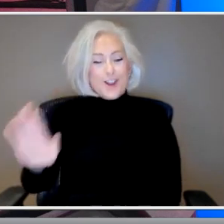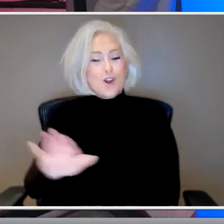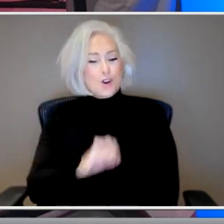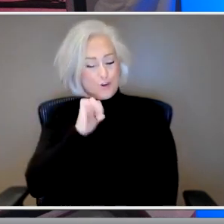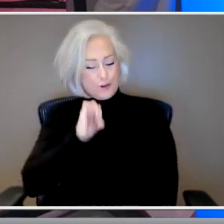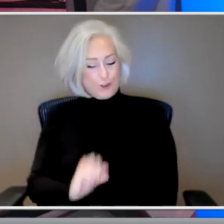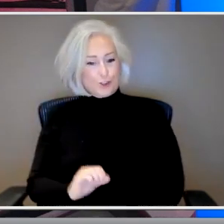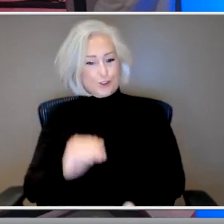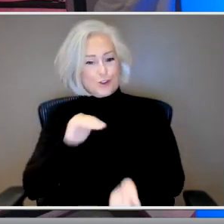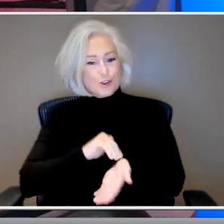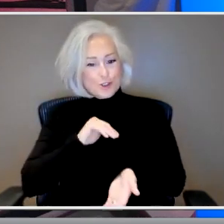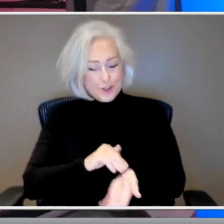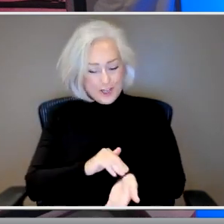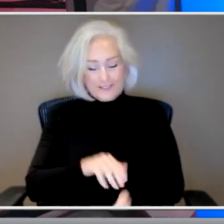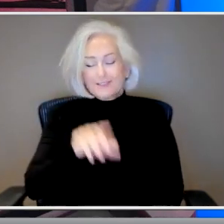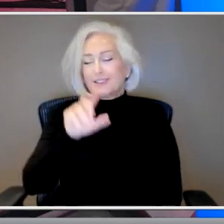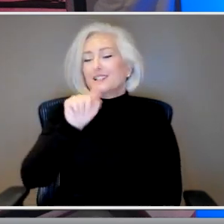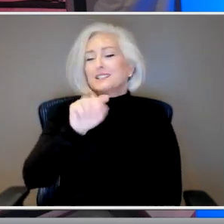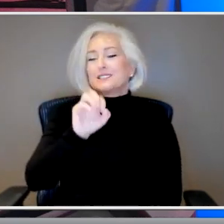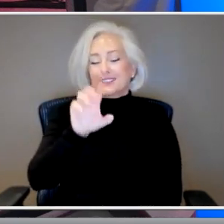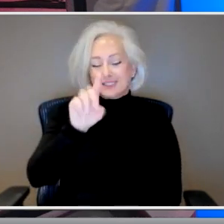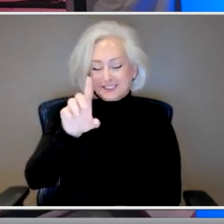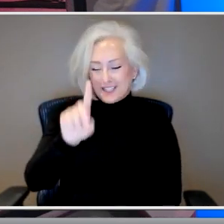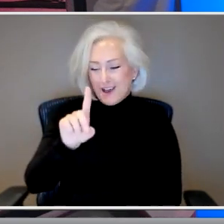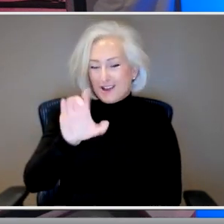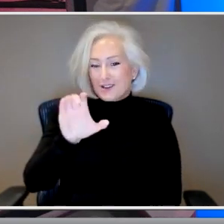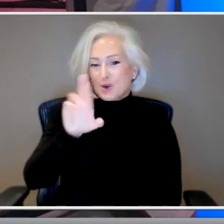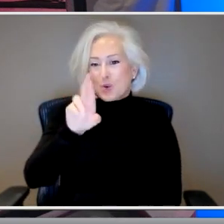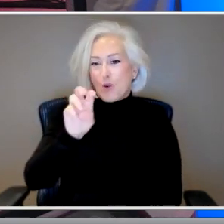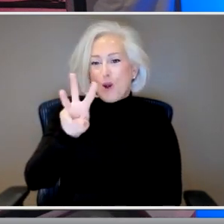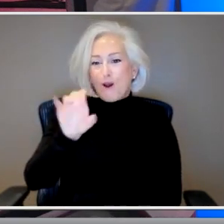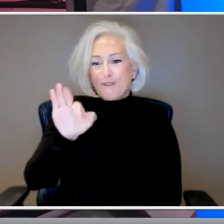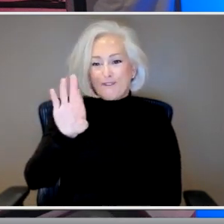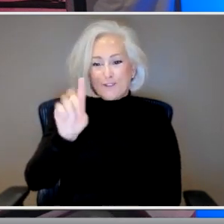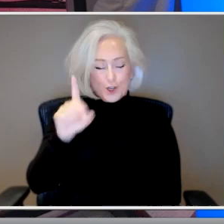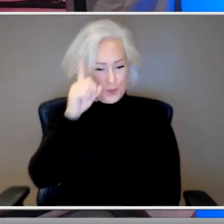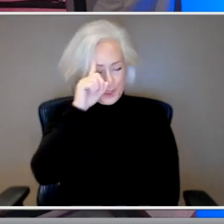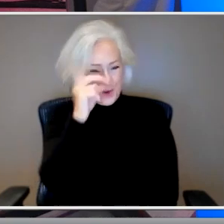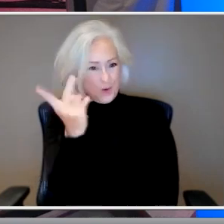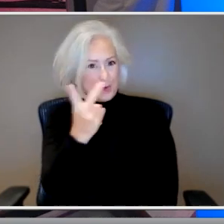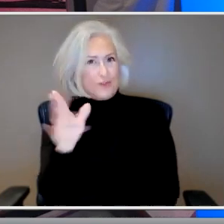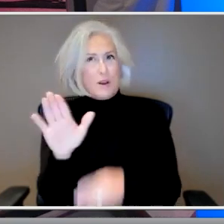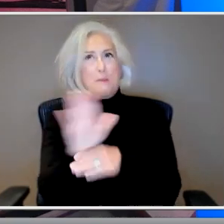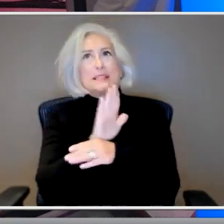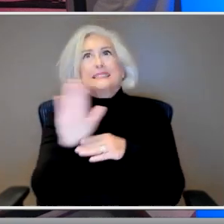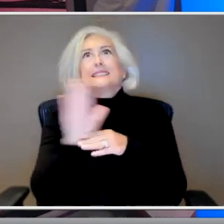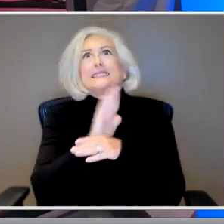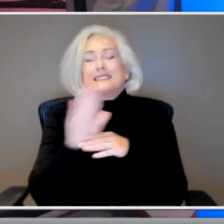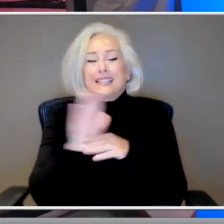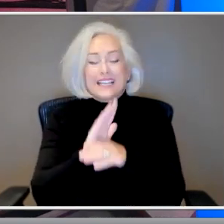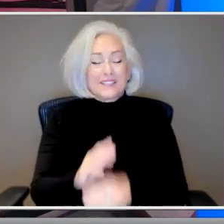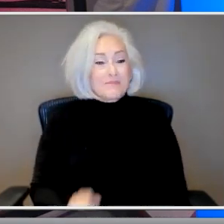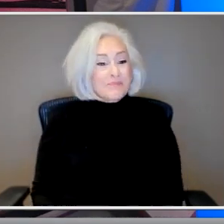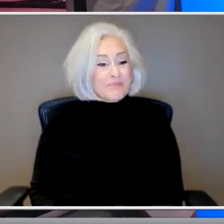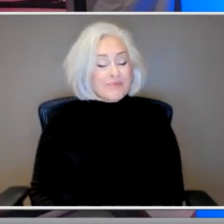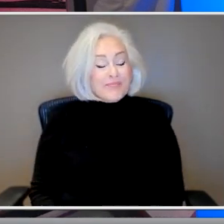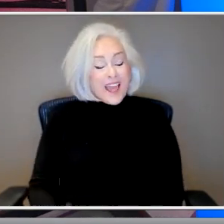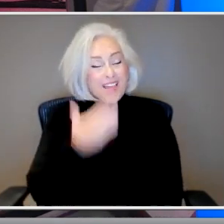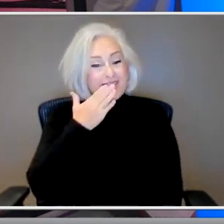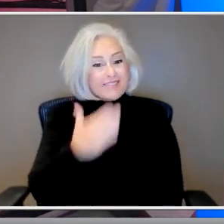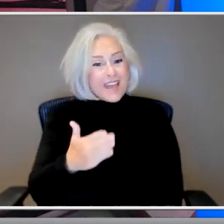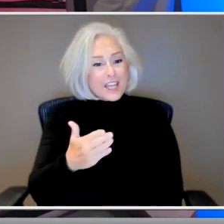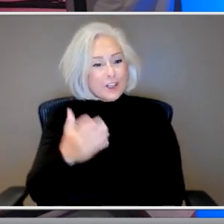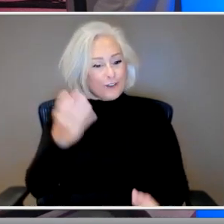time to be here. We know you both are super busy. Vicki, first off, thank you for sharing your journey with us. How are you feeling